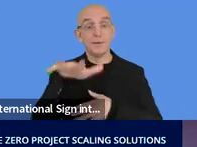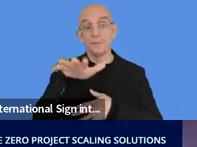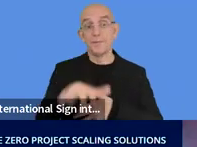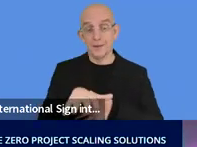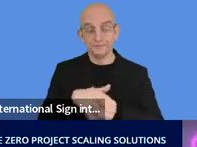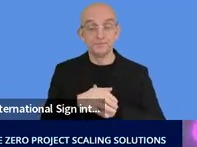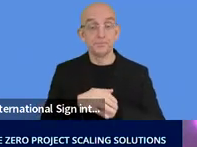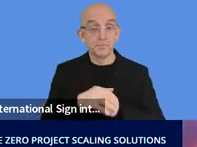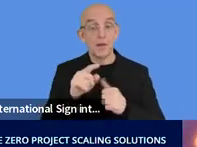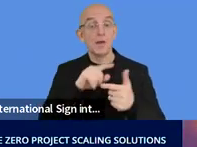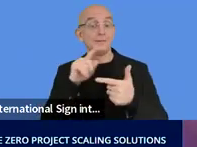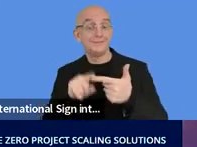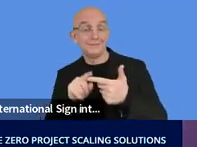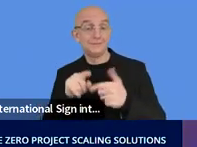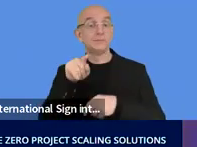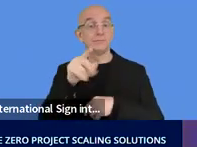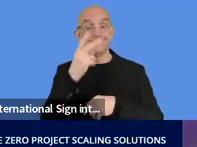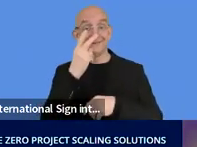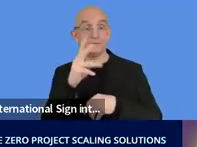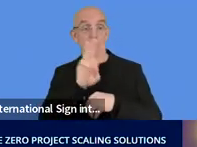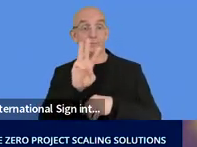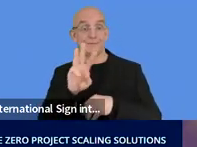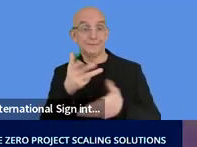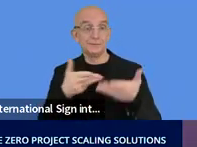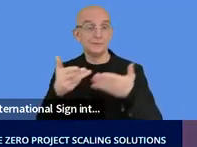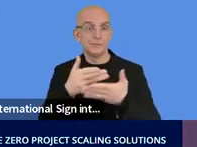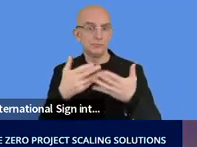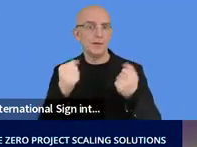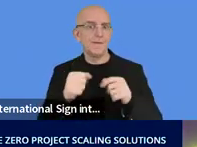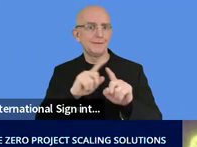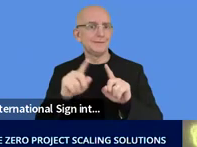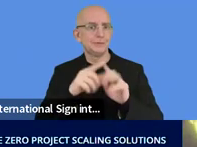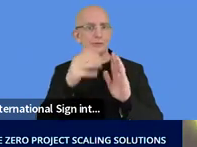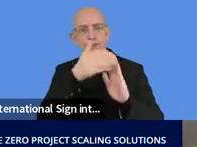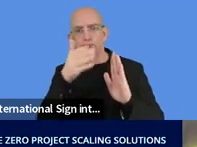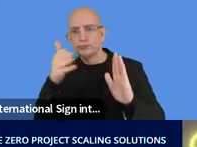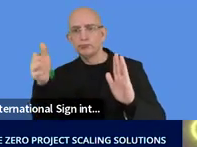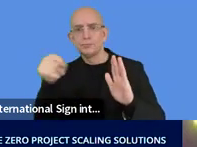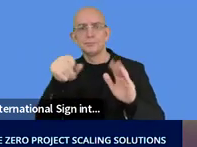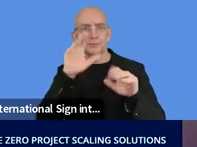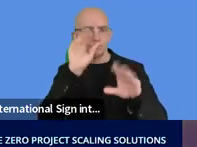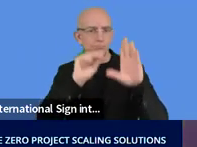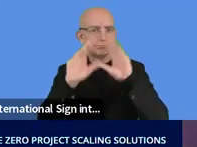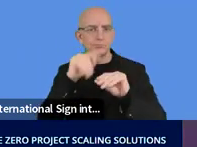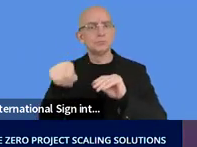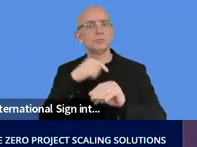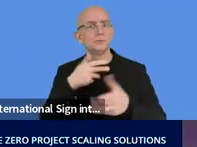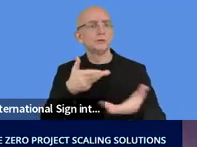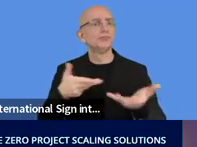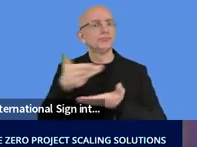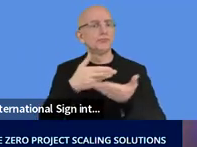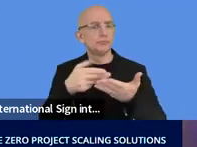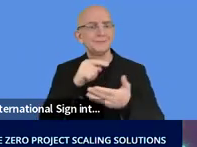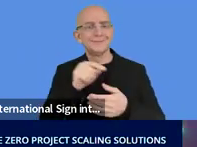up today, will be posted on Zero Project's website. So take a look at that in case you missed something or in case you want to go back and dig into